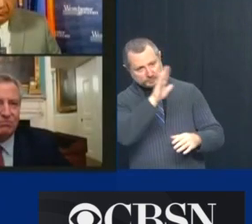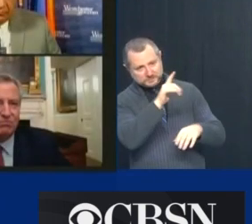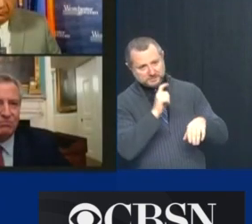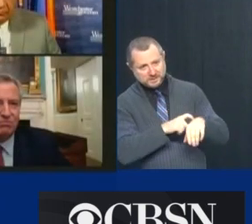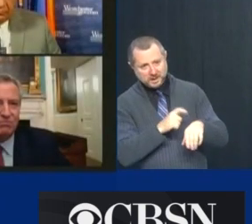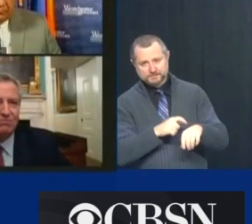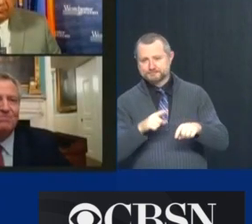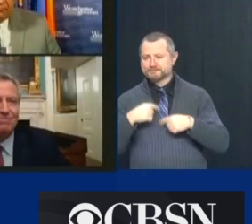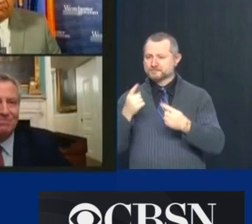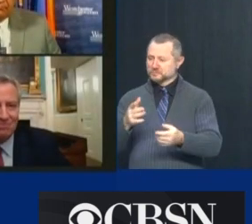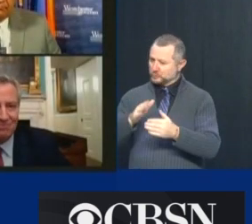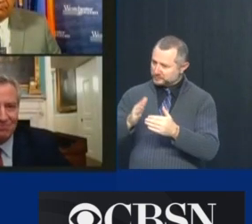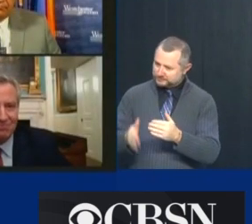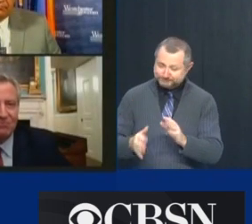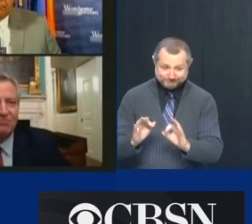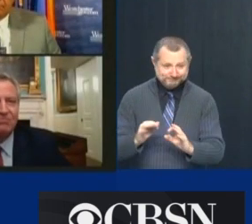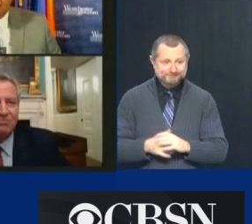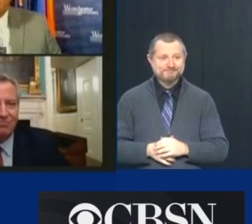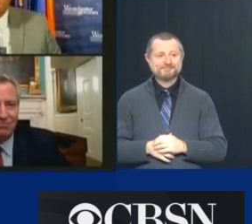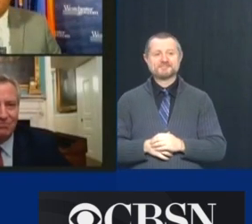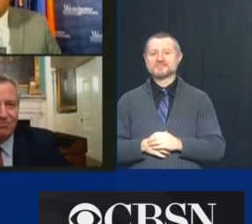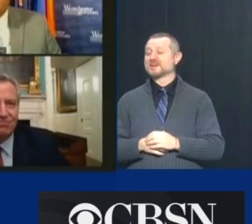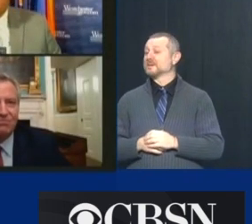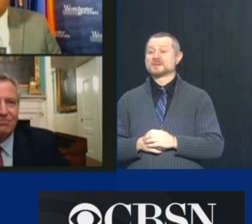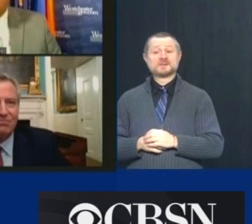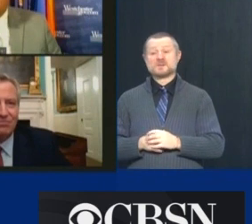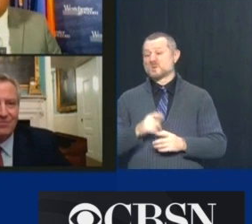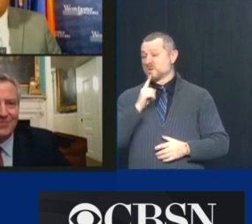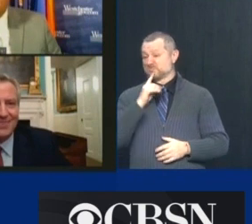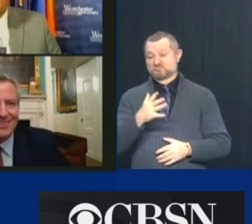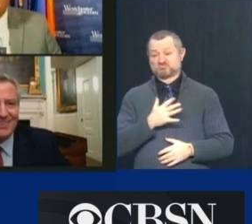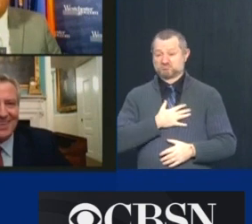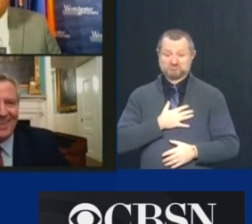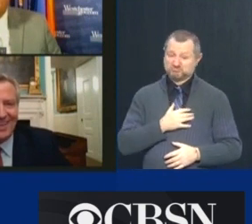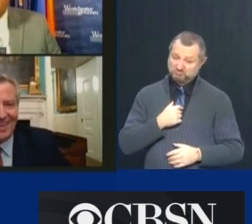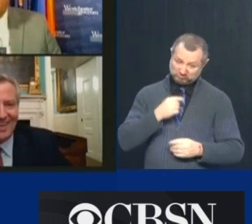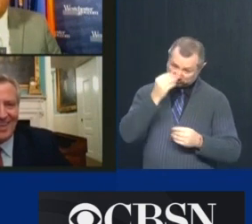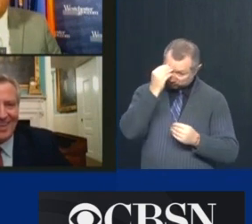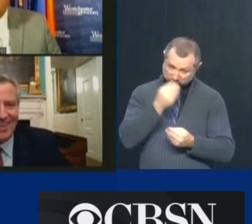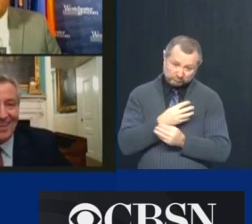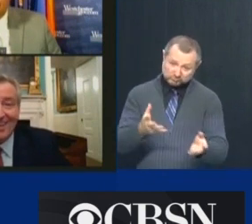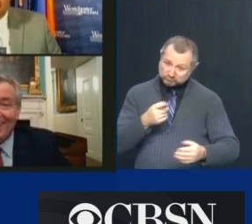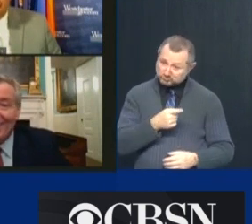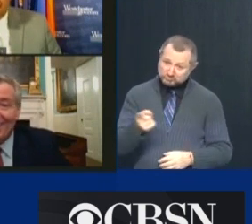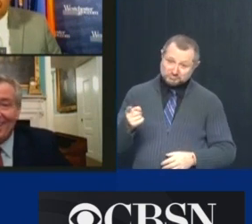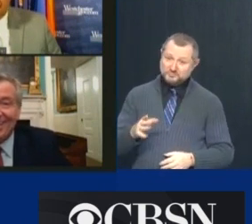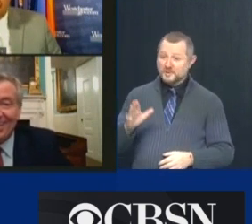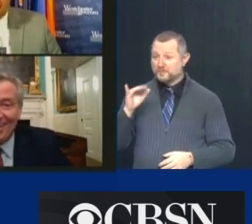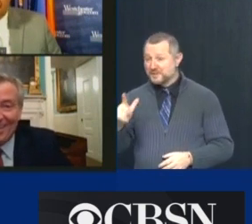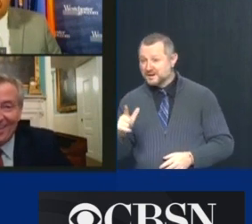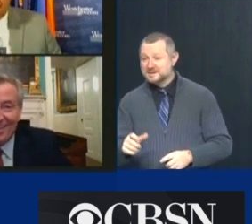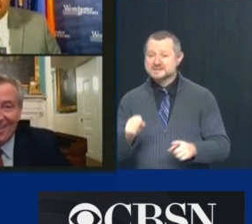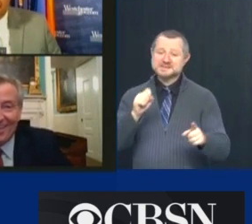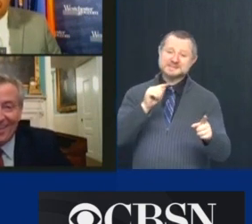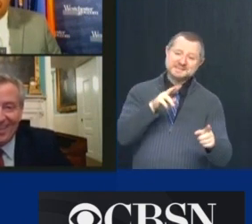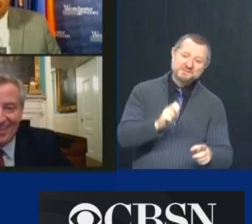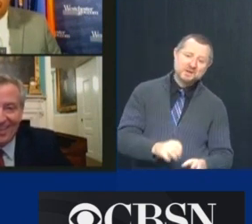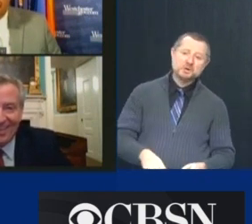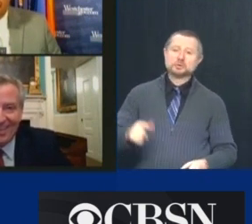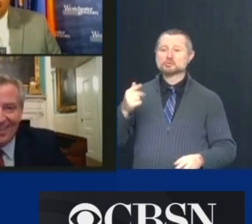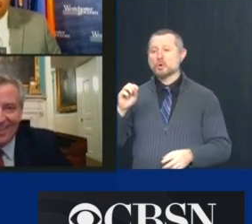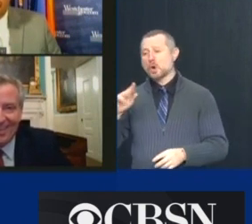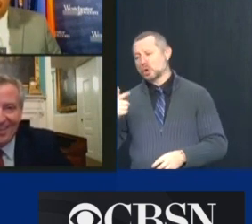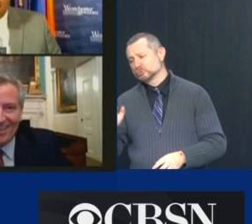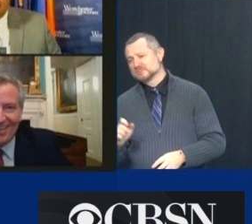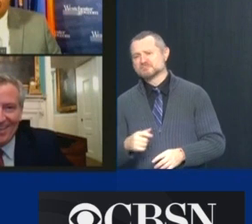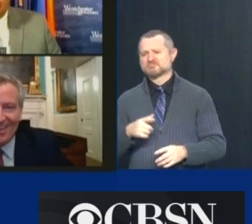weekend, all of you. And again, I would never, Bill, Steve, George, Mike, you guys know